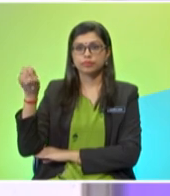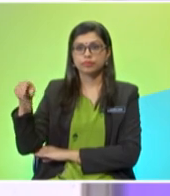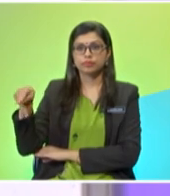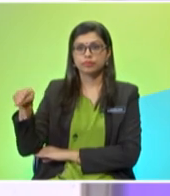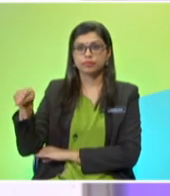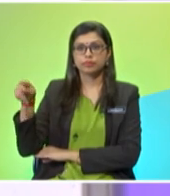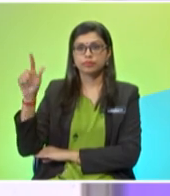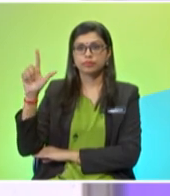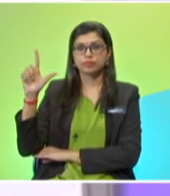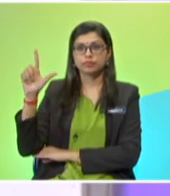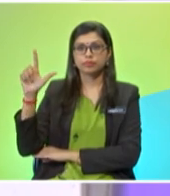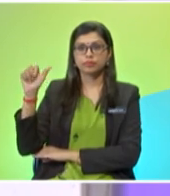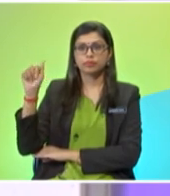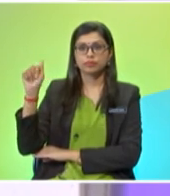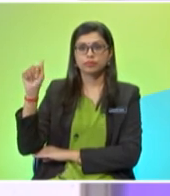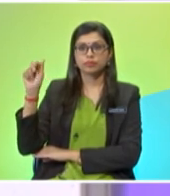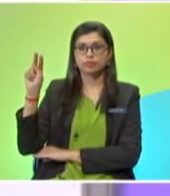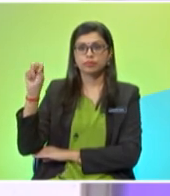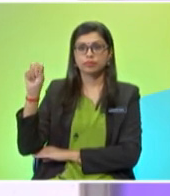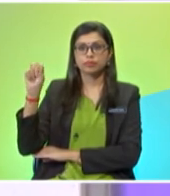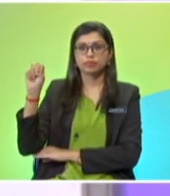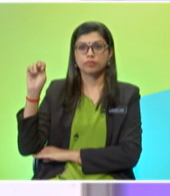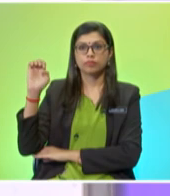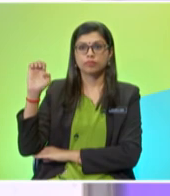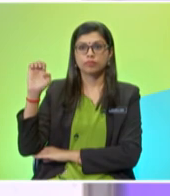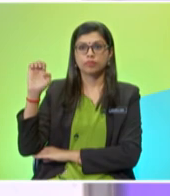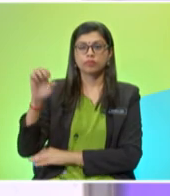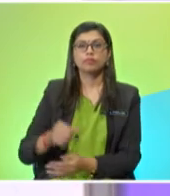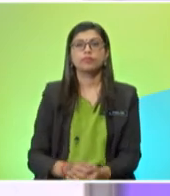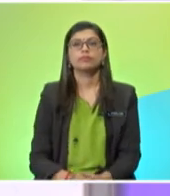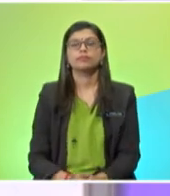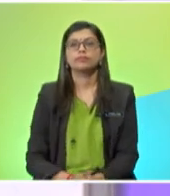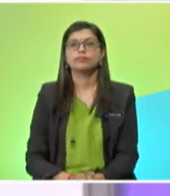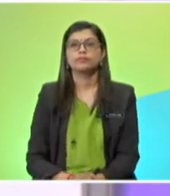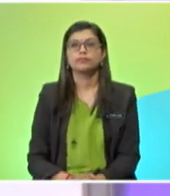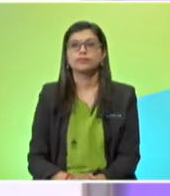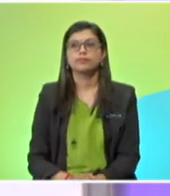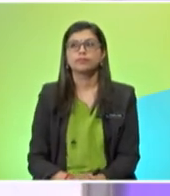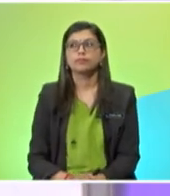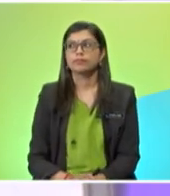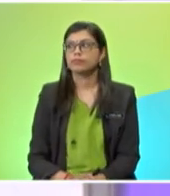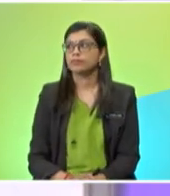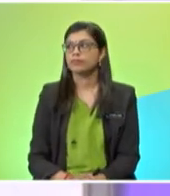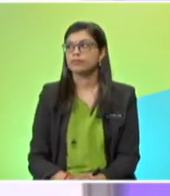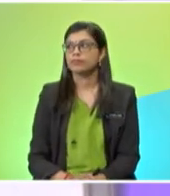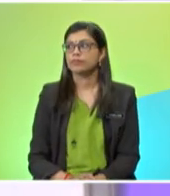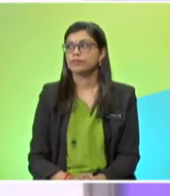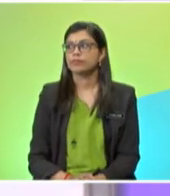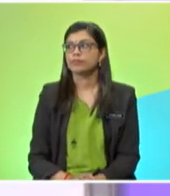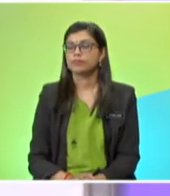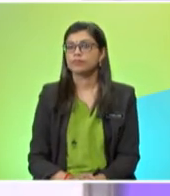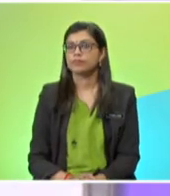So that's a P. L. And L. A. And A.